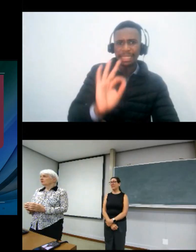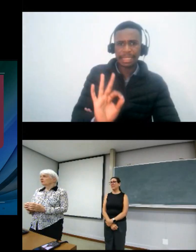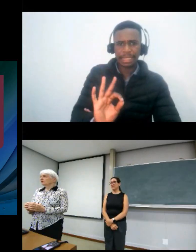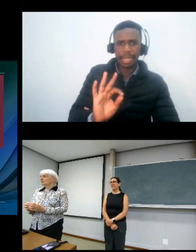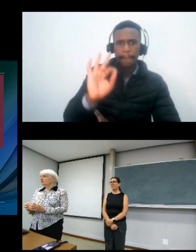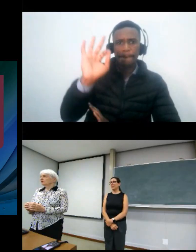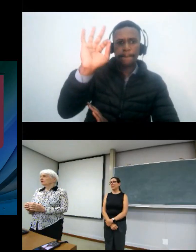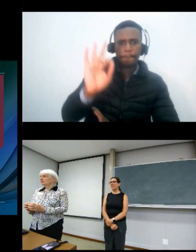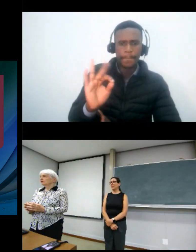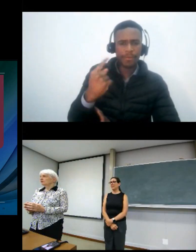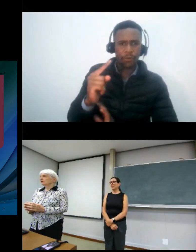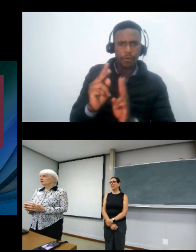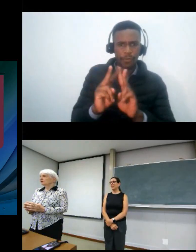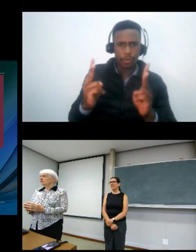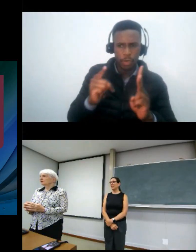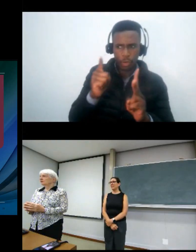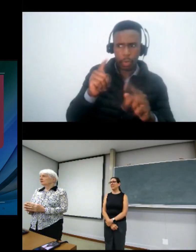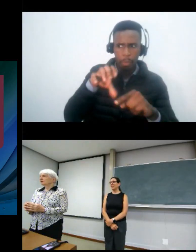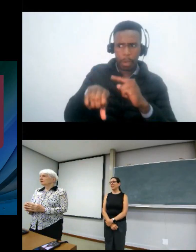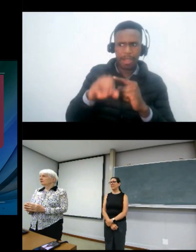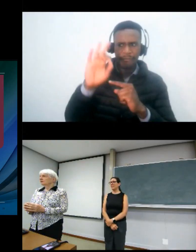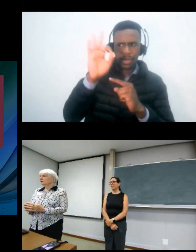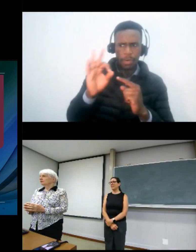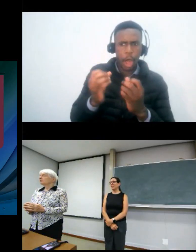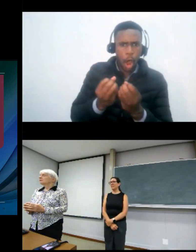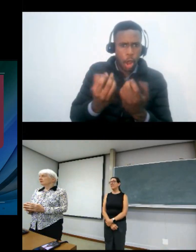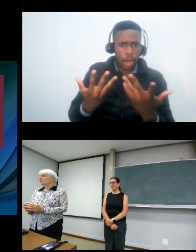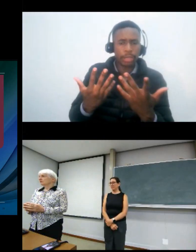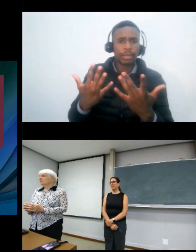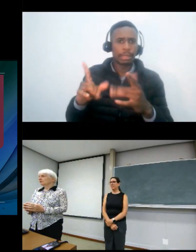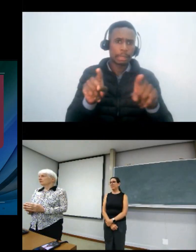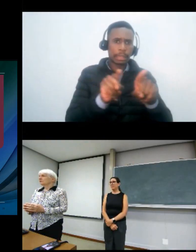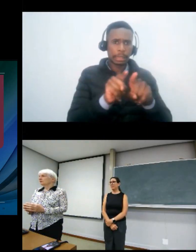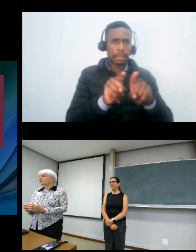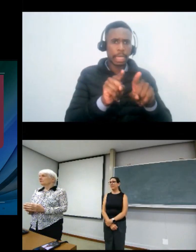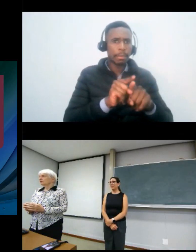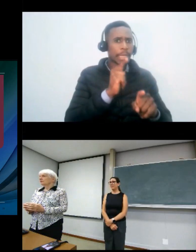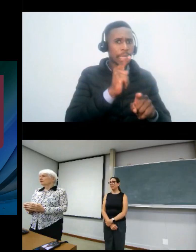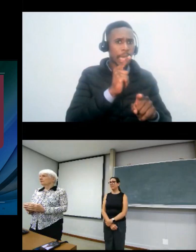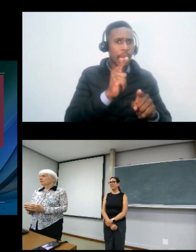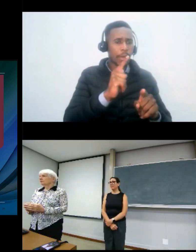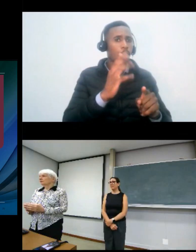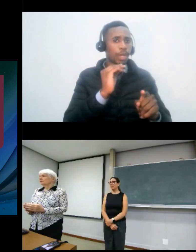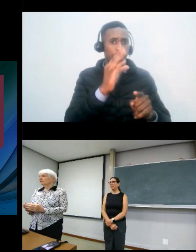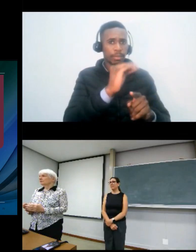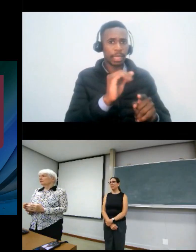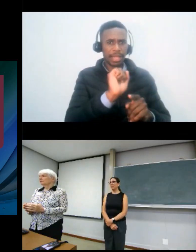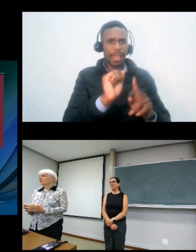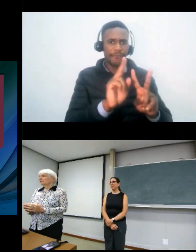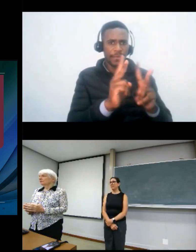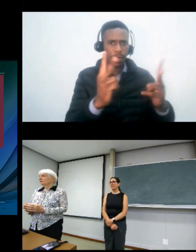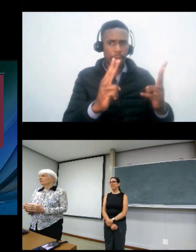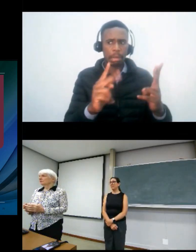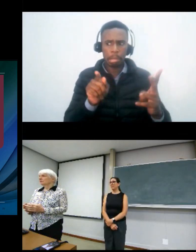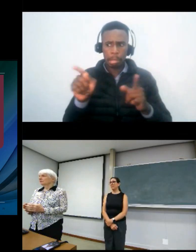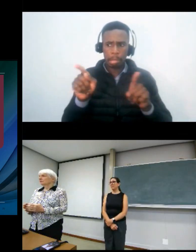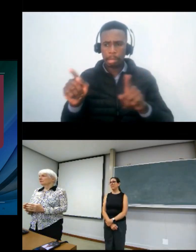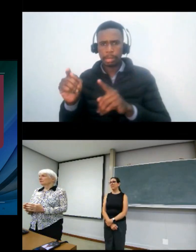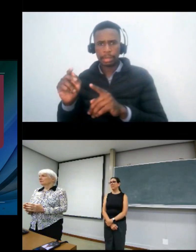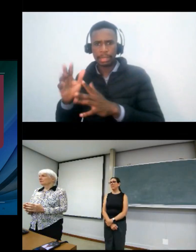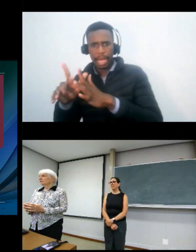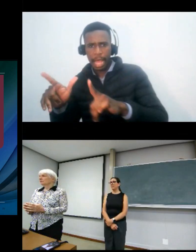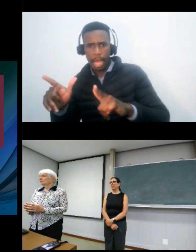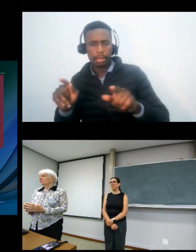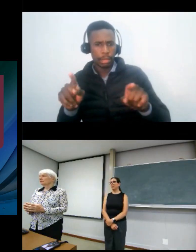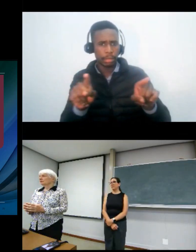much variation you find is very similar to what we find in spoken languages. But I was wondering if you look at a country such